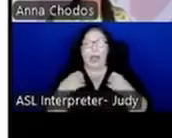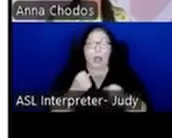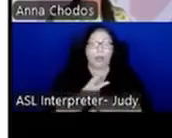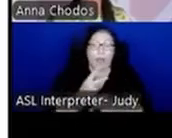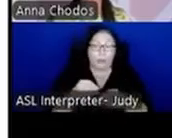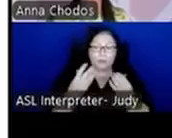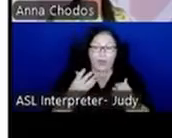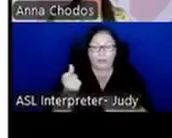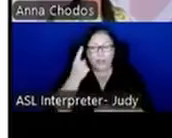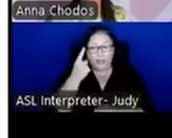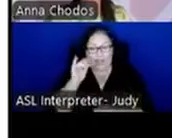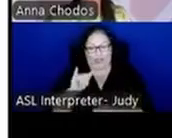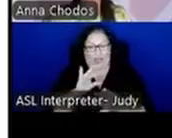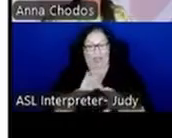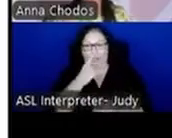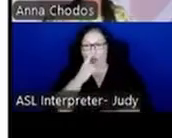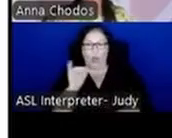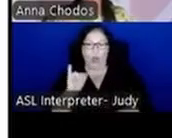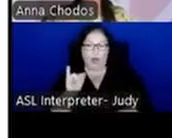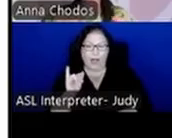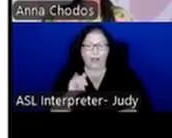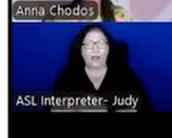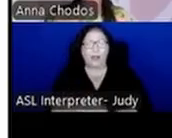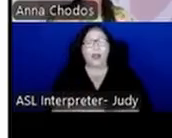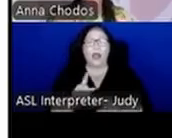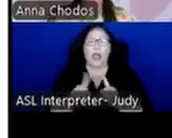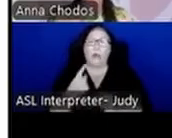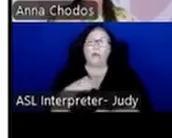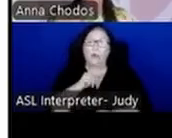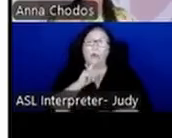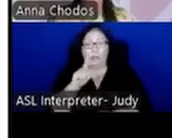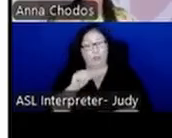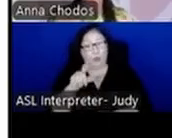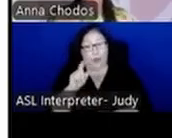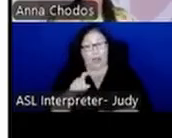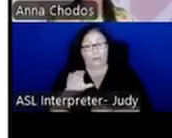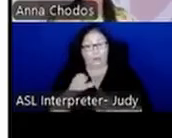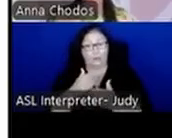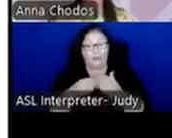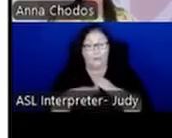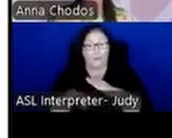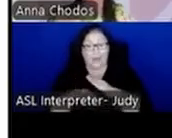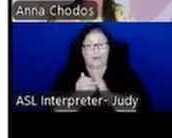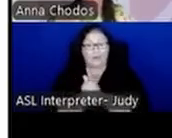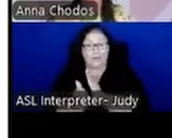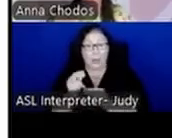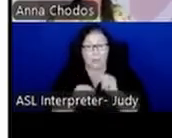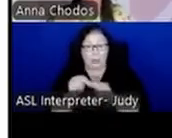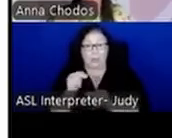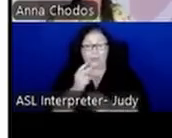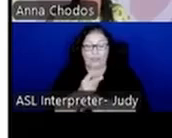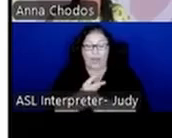looks like. However, we really do have to do some basic skill building. So the Caregivers as Partners in Care Teams